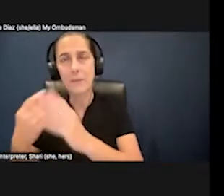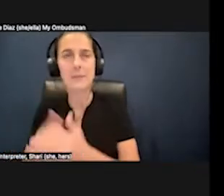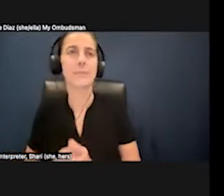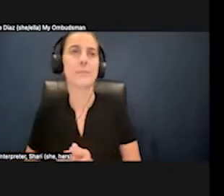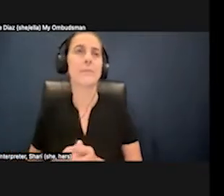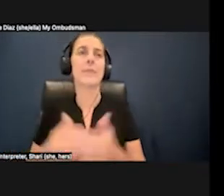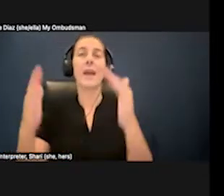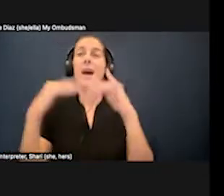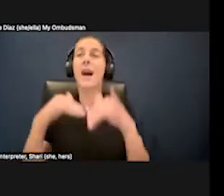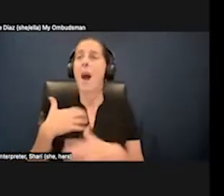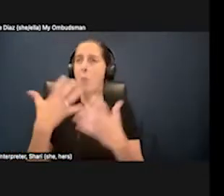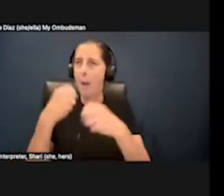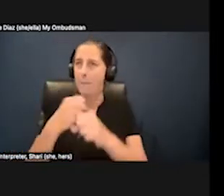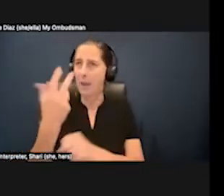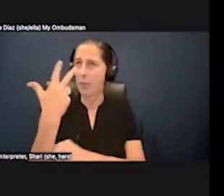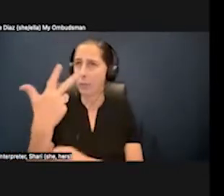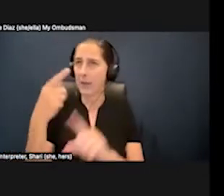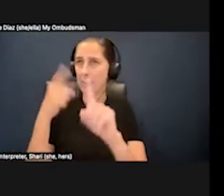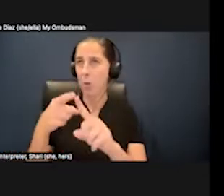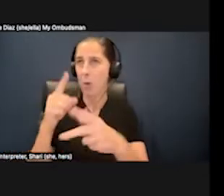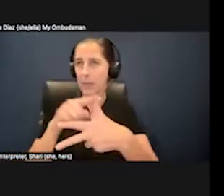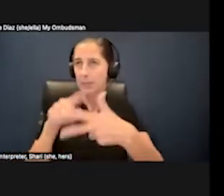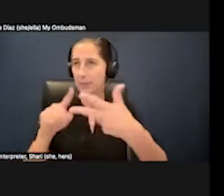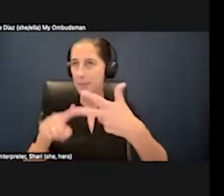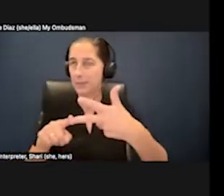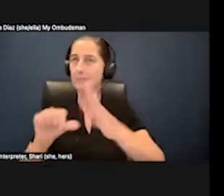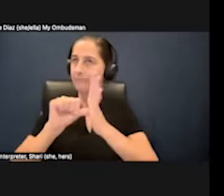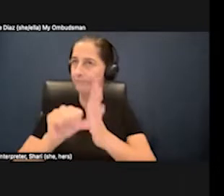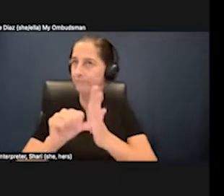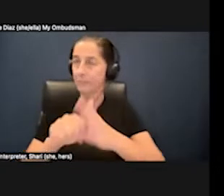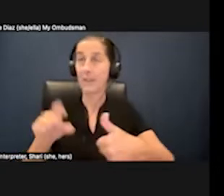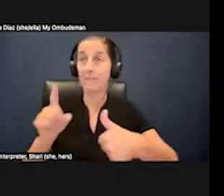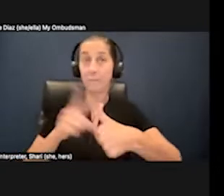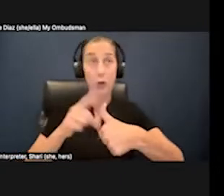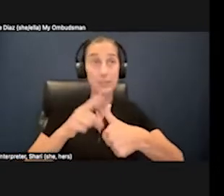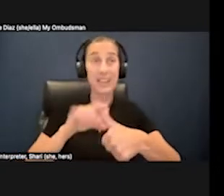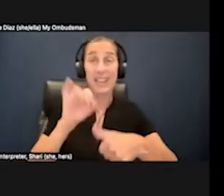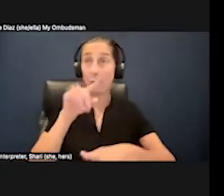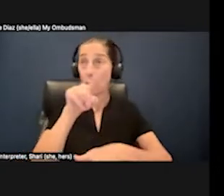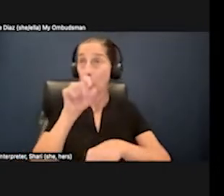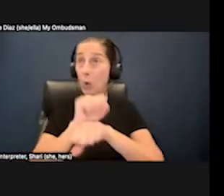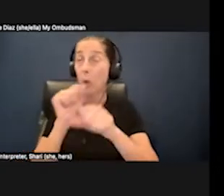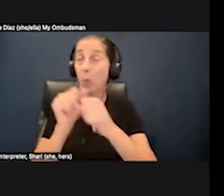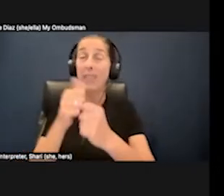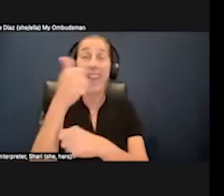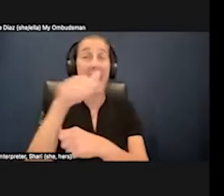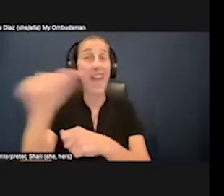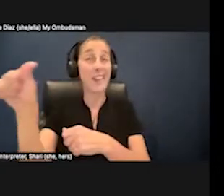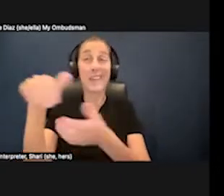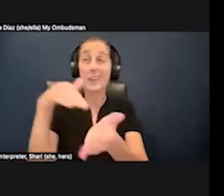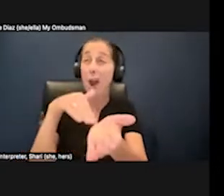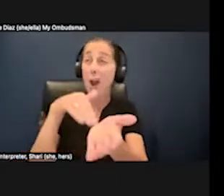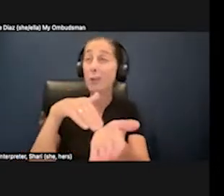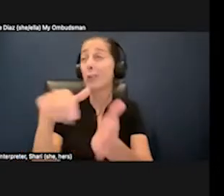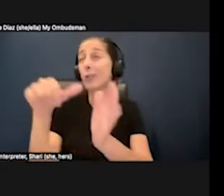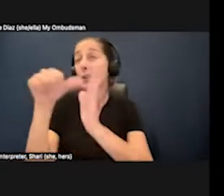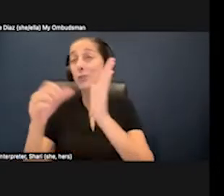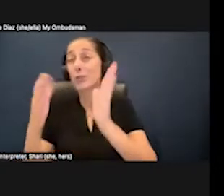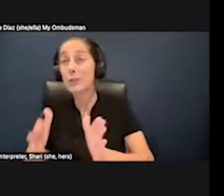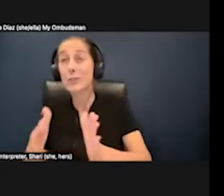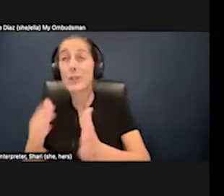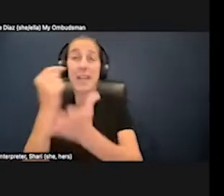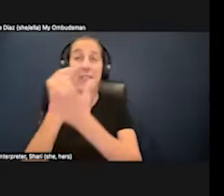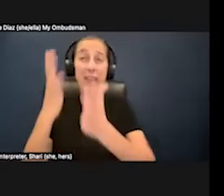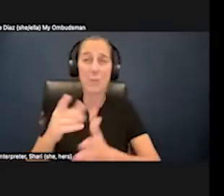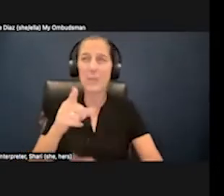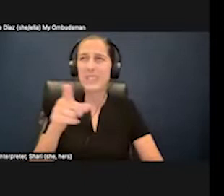thing is, if you are working with a therapist, a doctor, a surgeon, and it feels bad, it is probably